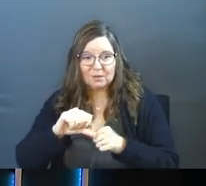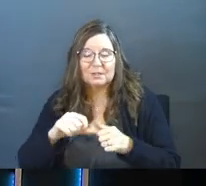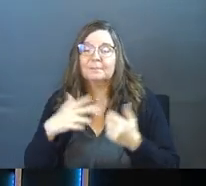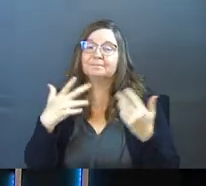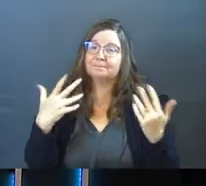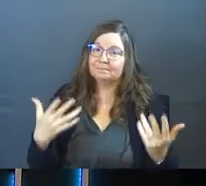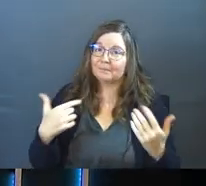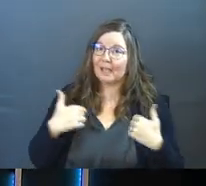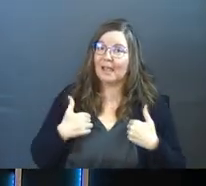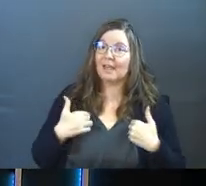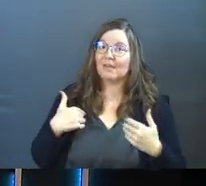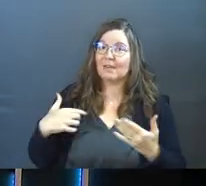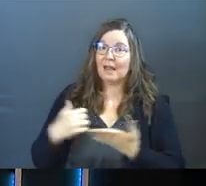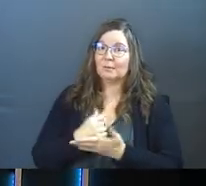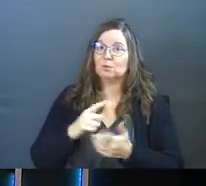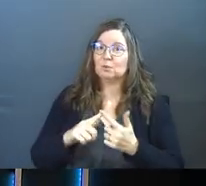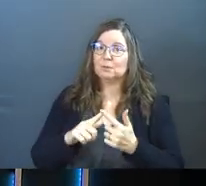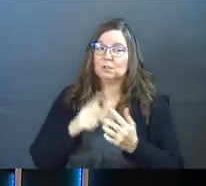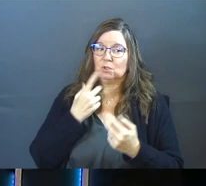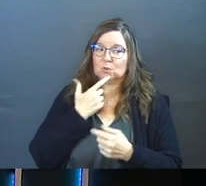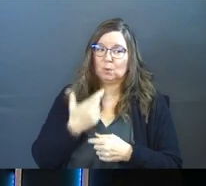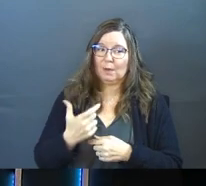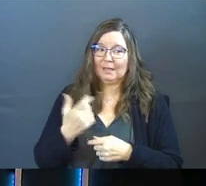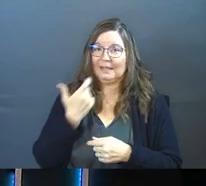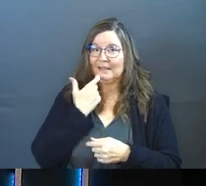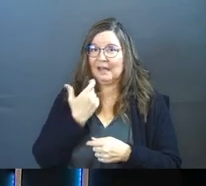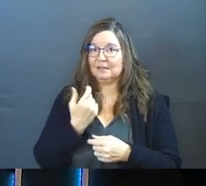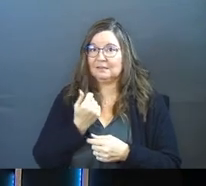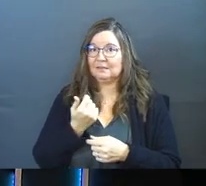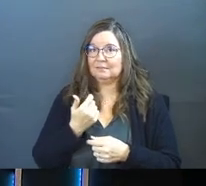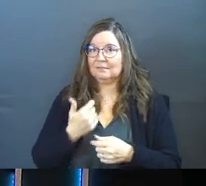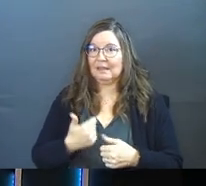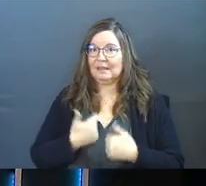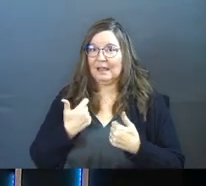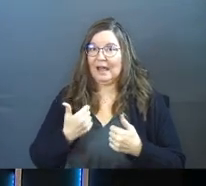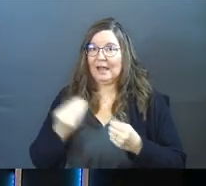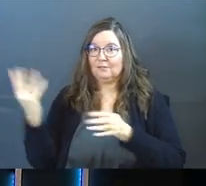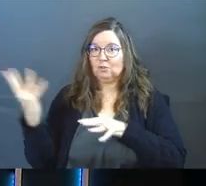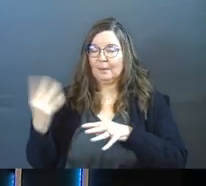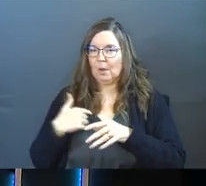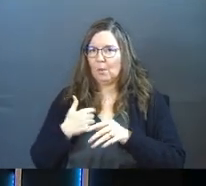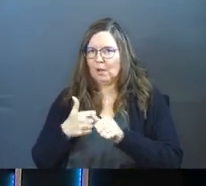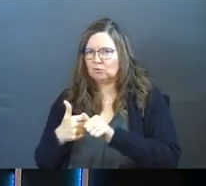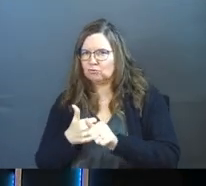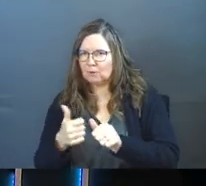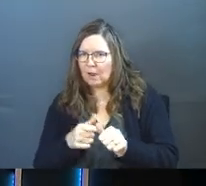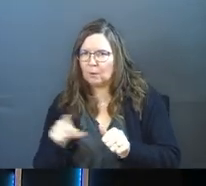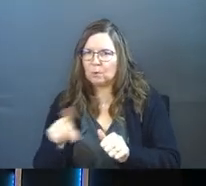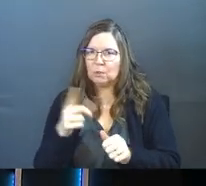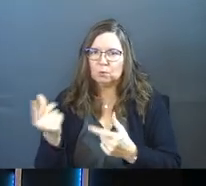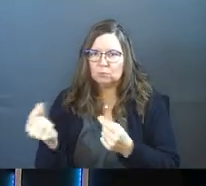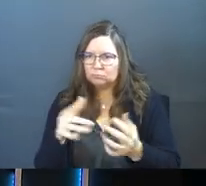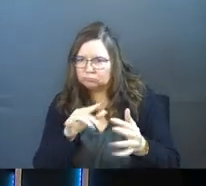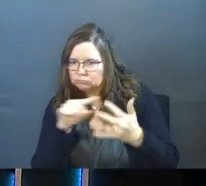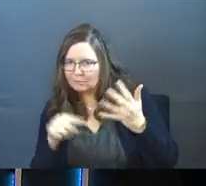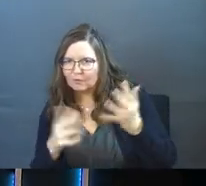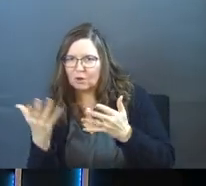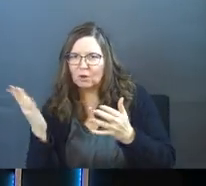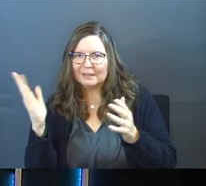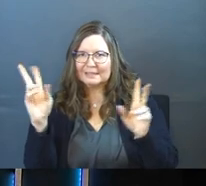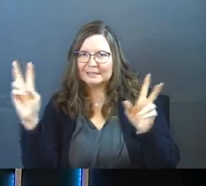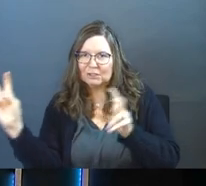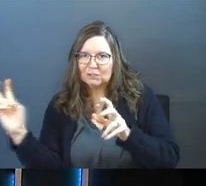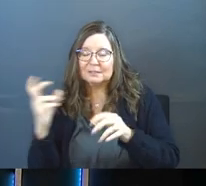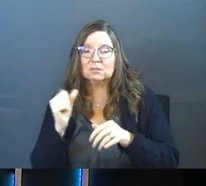So I've had an opportunity to get to watch the last couple live streams. I wanted to track along where you guys were going in this sermon